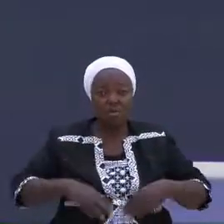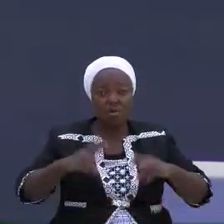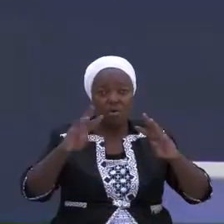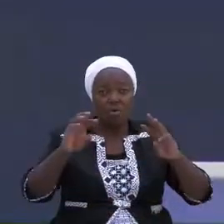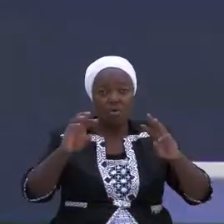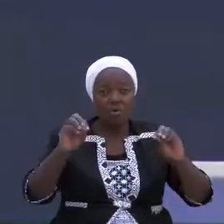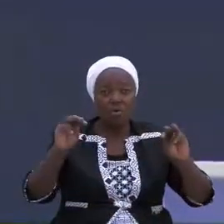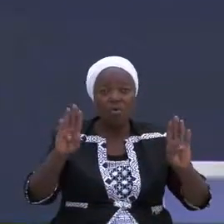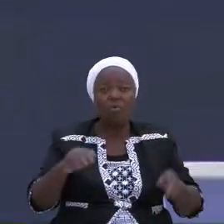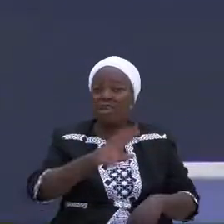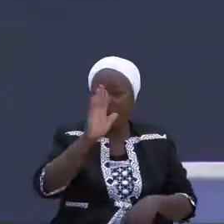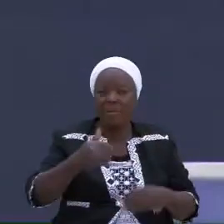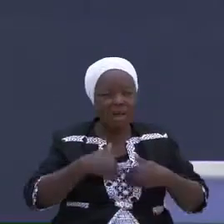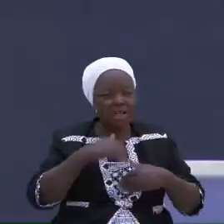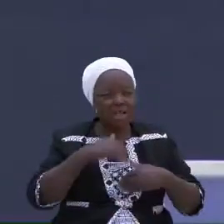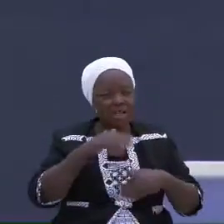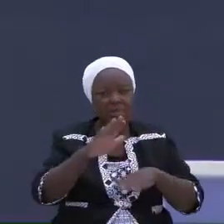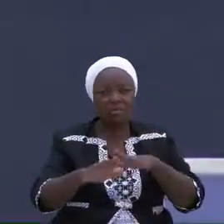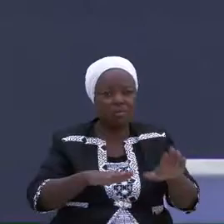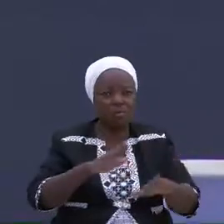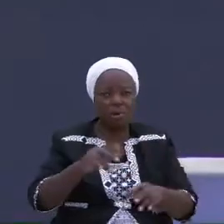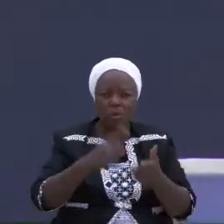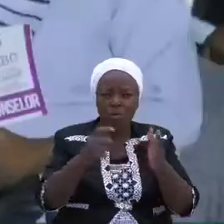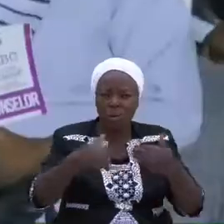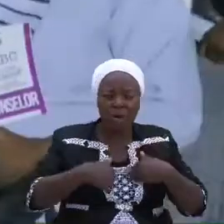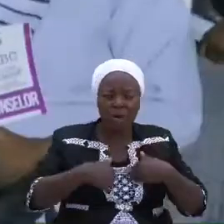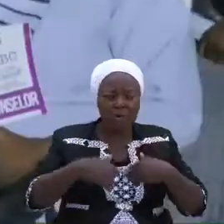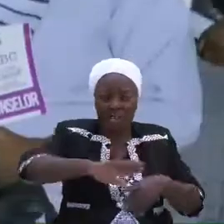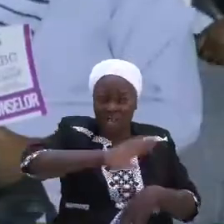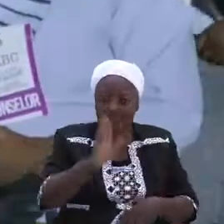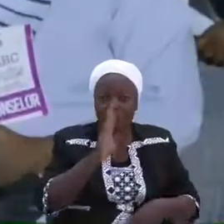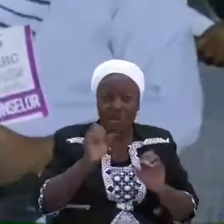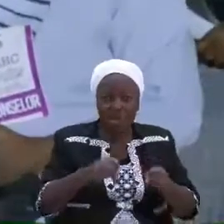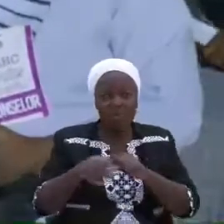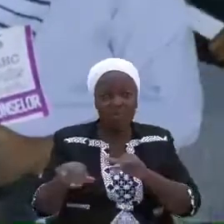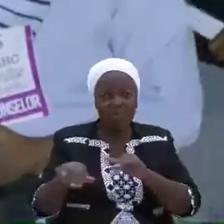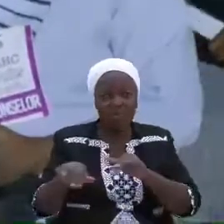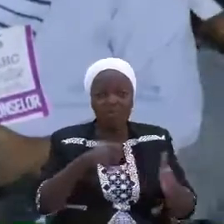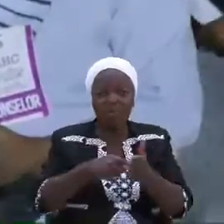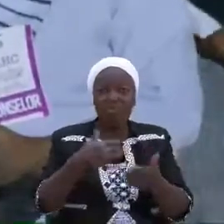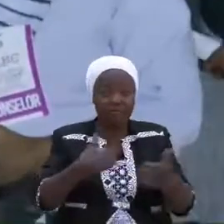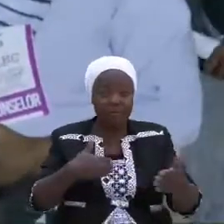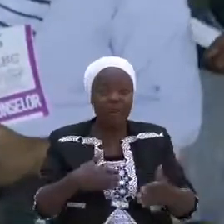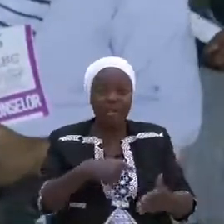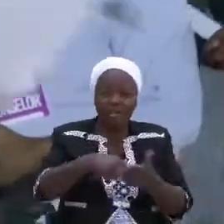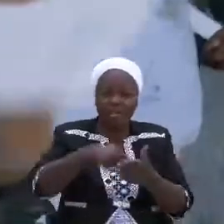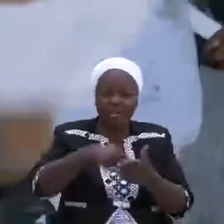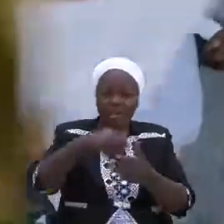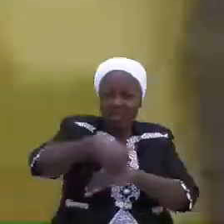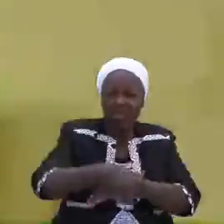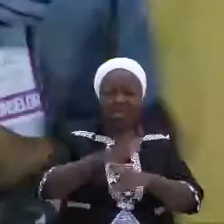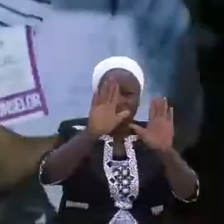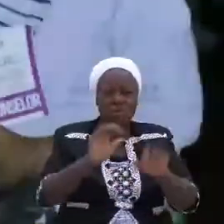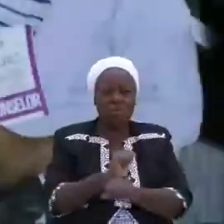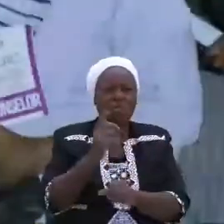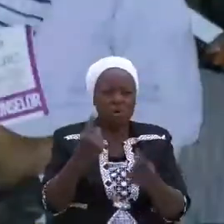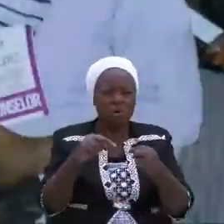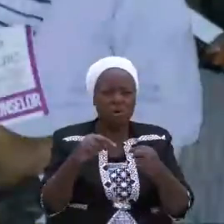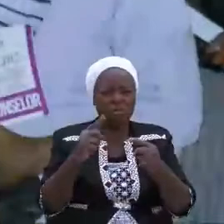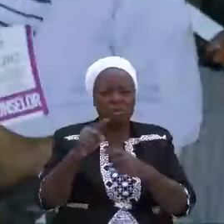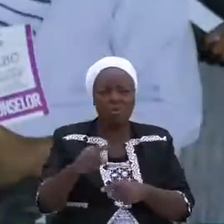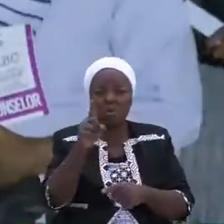before tonight miracle will come to you you will rise up until that incredible